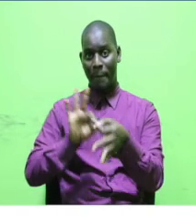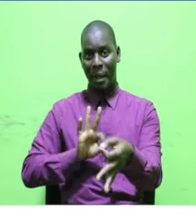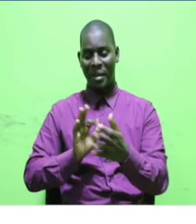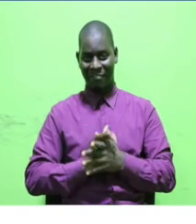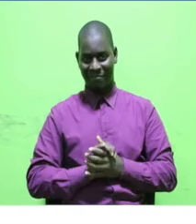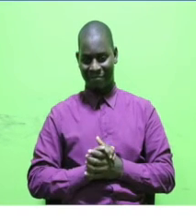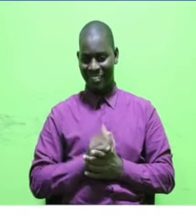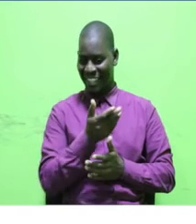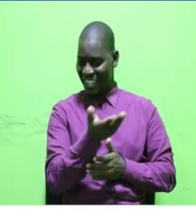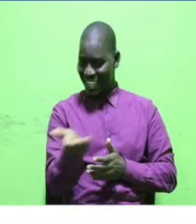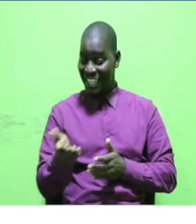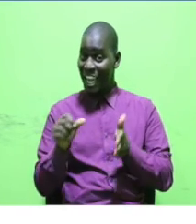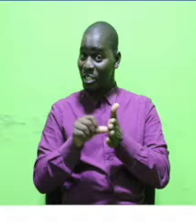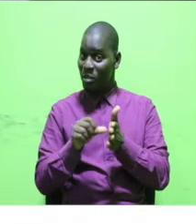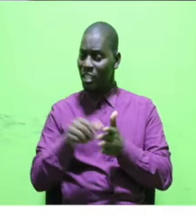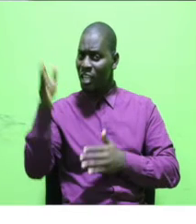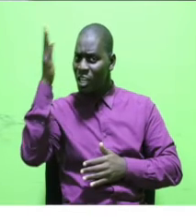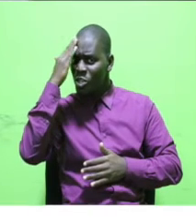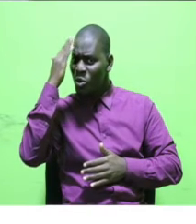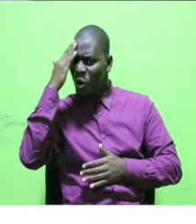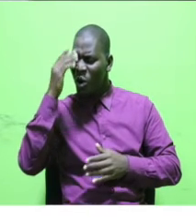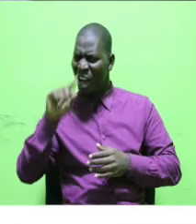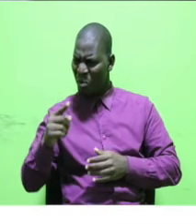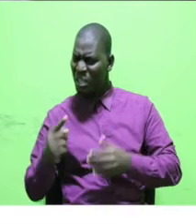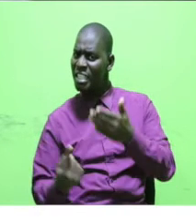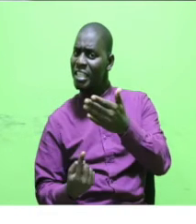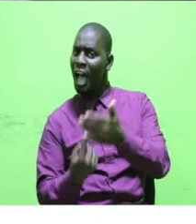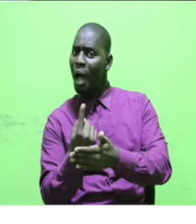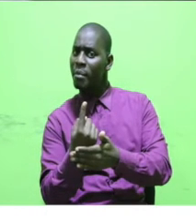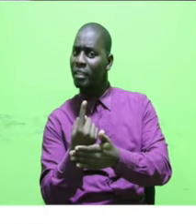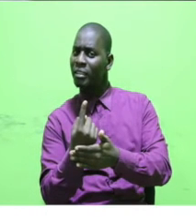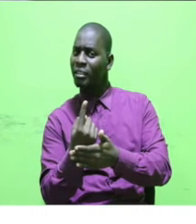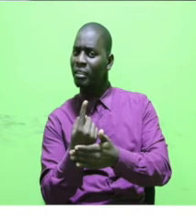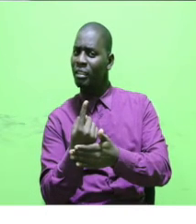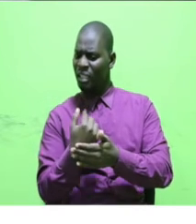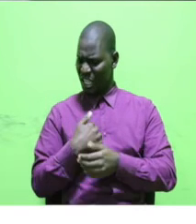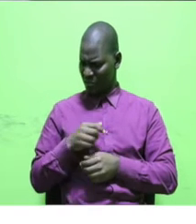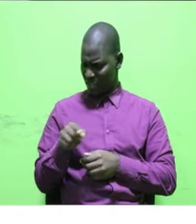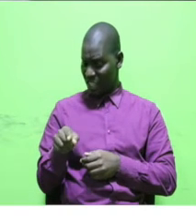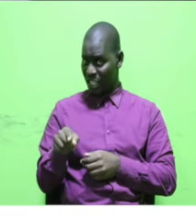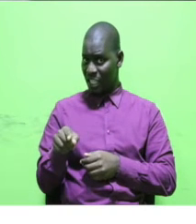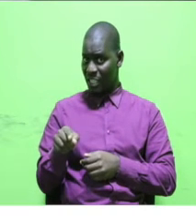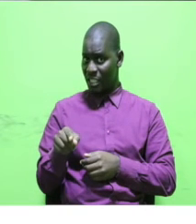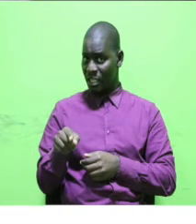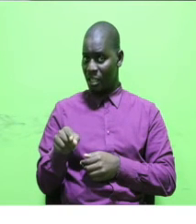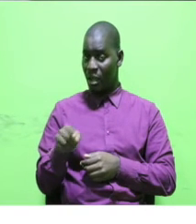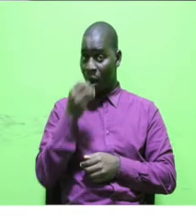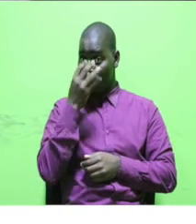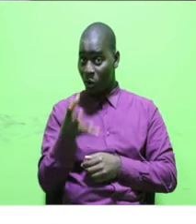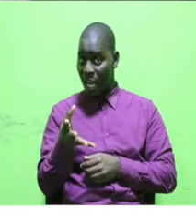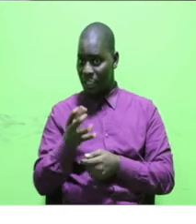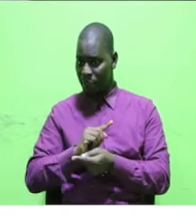printing papers. Dear students, do you know what will happen if we dispose our waste